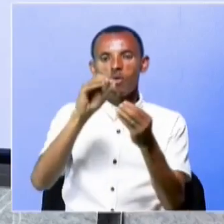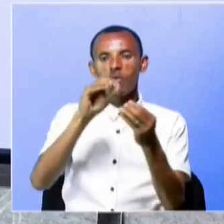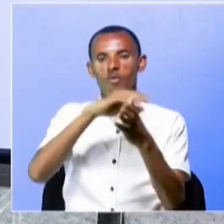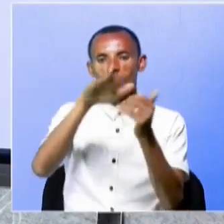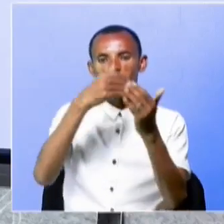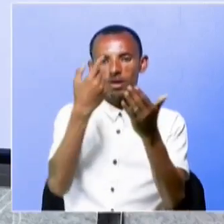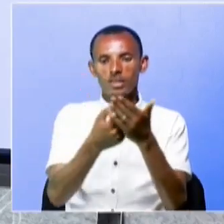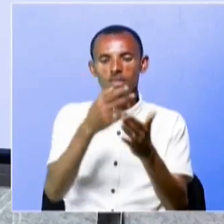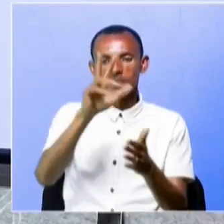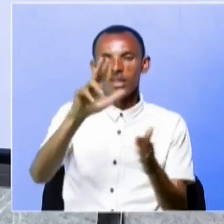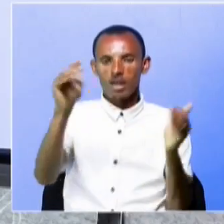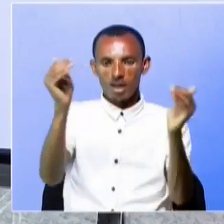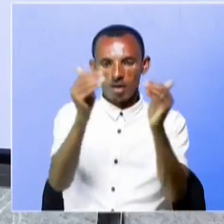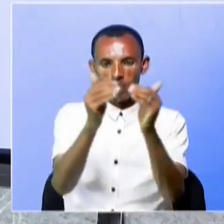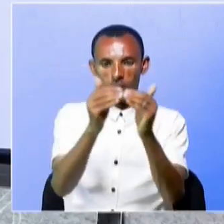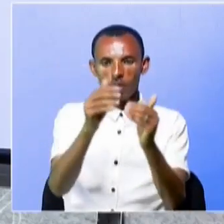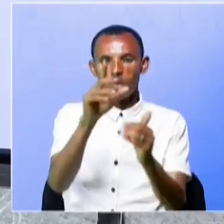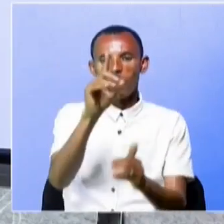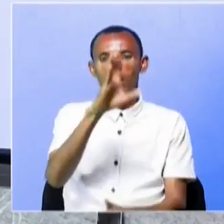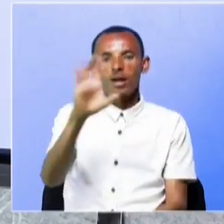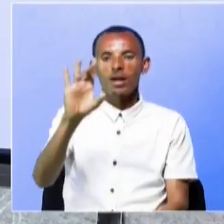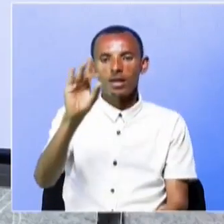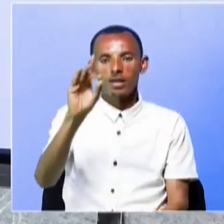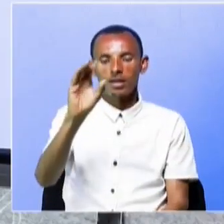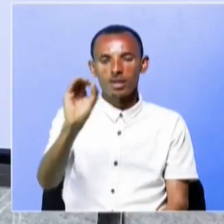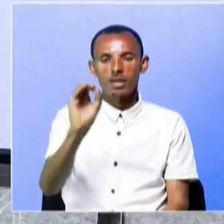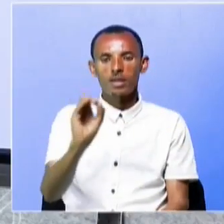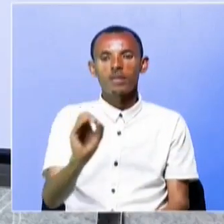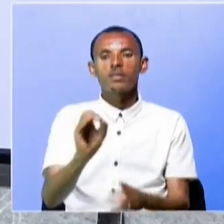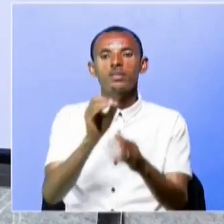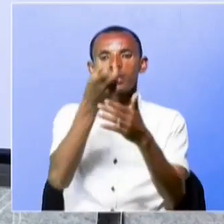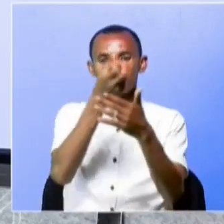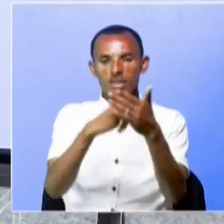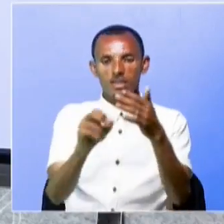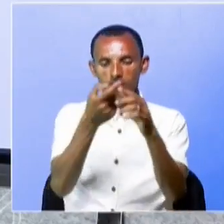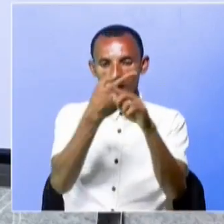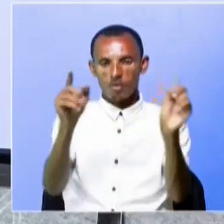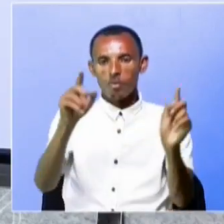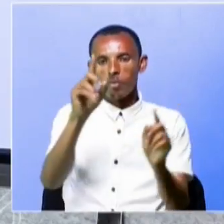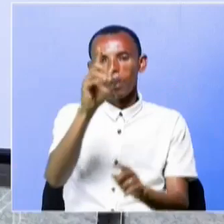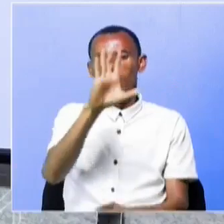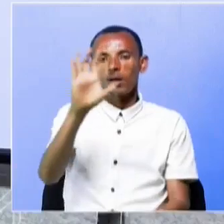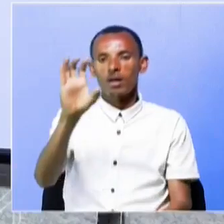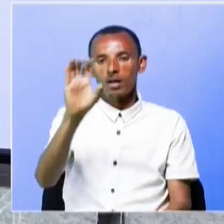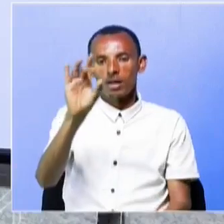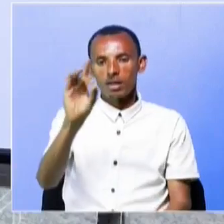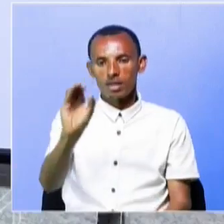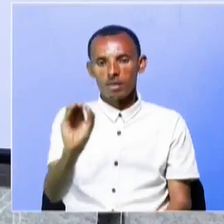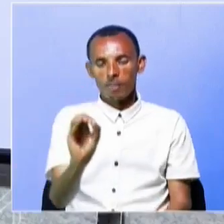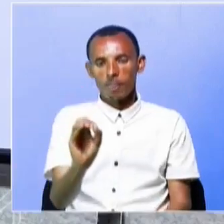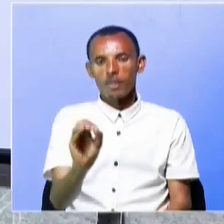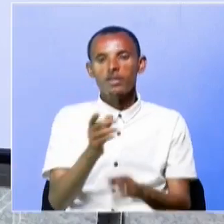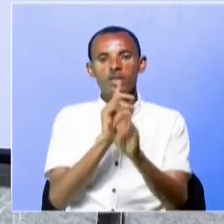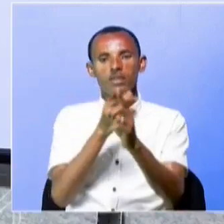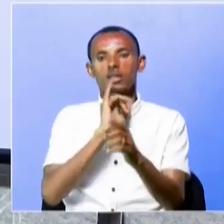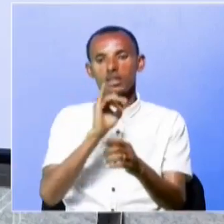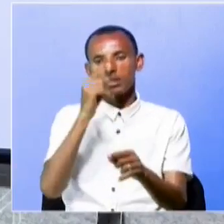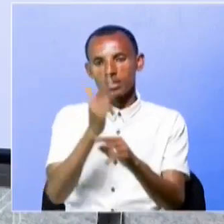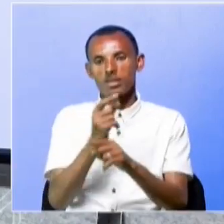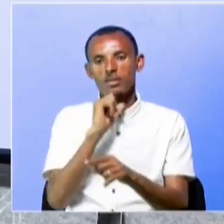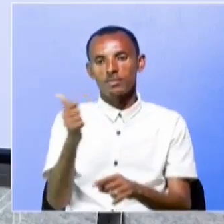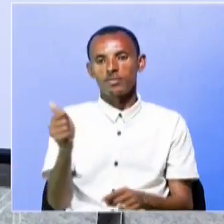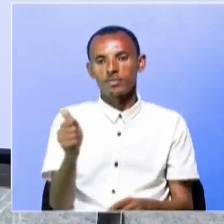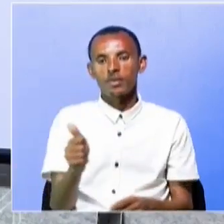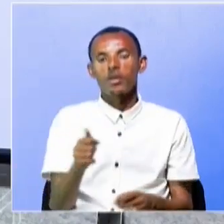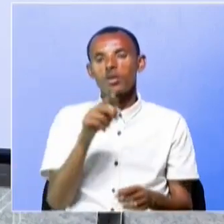3 must be 180 degree. If the result is different from 180 degree, the answer is wrong.